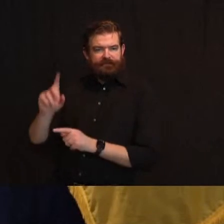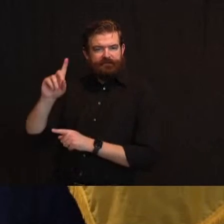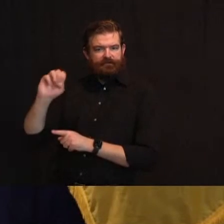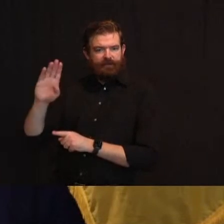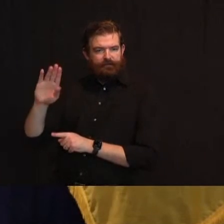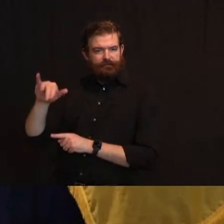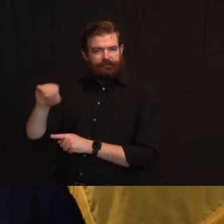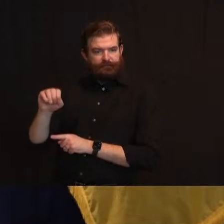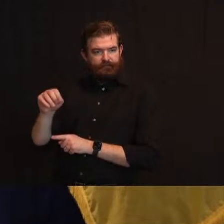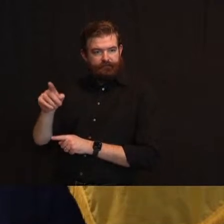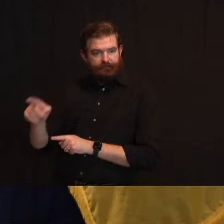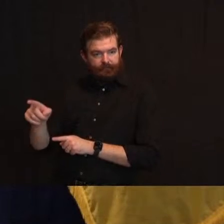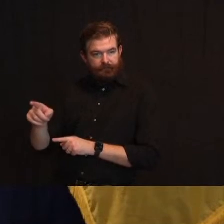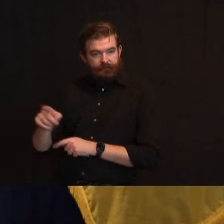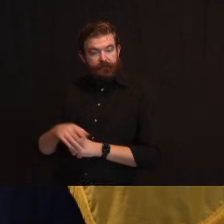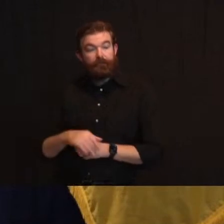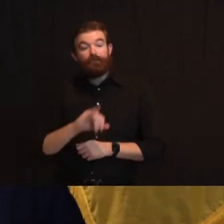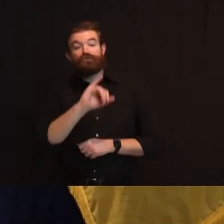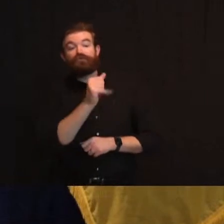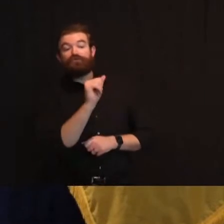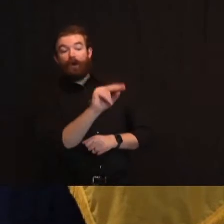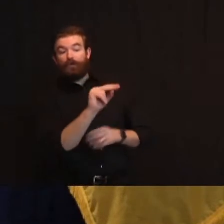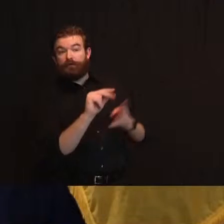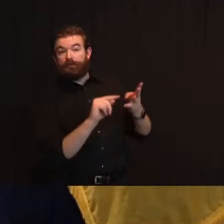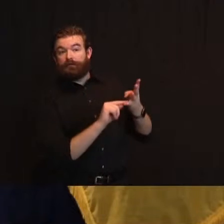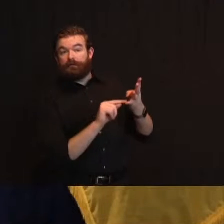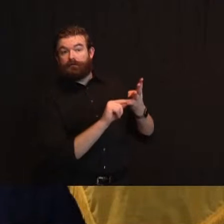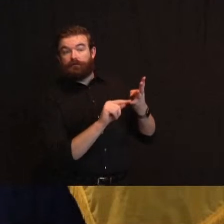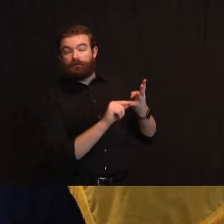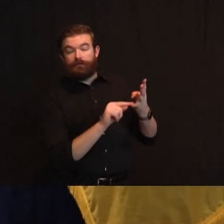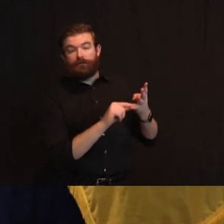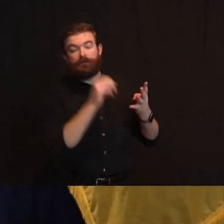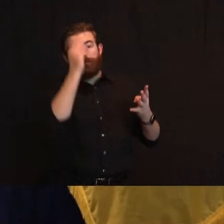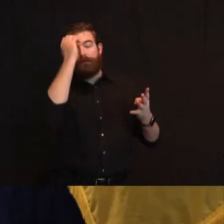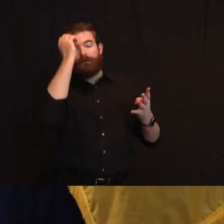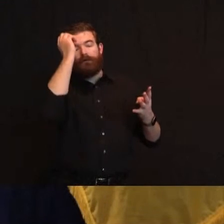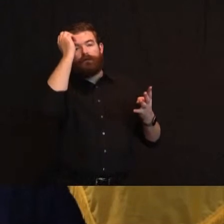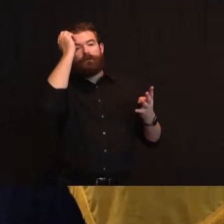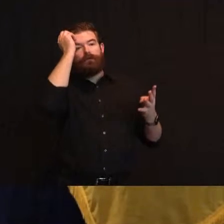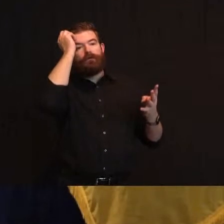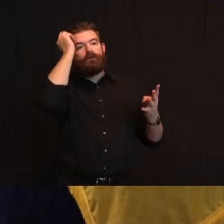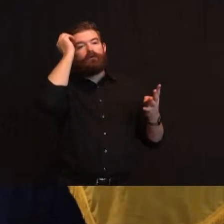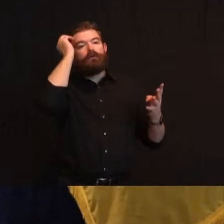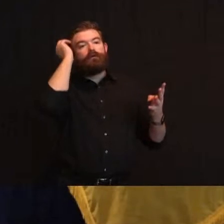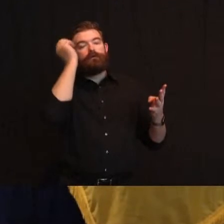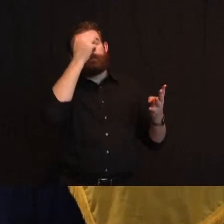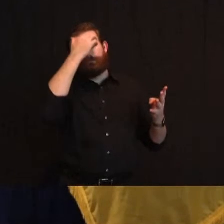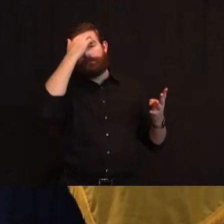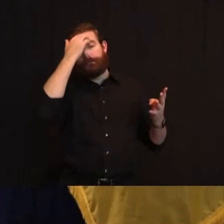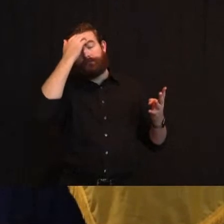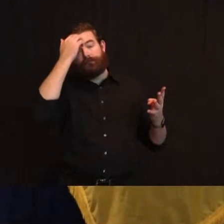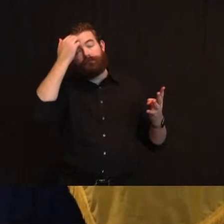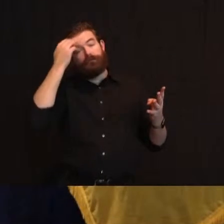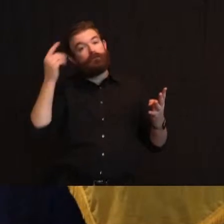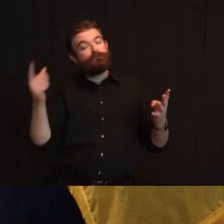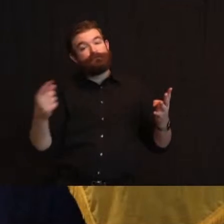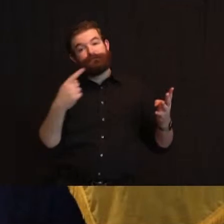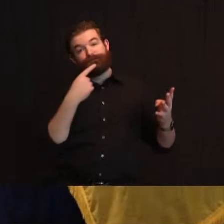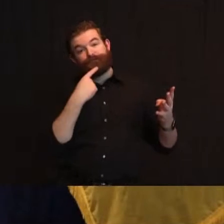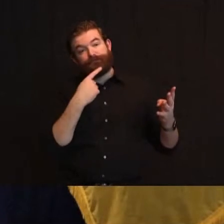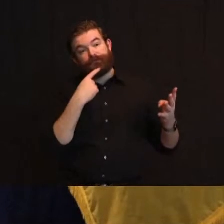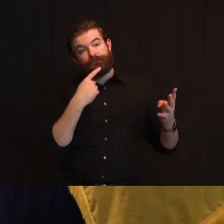should have been able, I think she said the end of January, I'm not sure I heard you agree with that, but let's use that as a marker. 6 weeks from